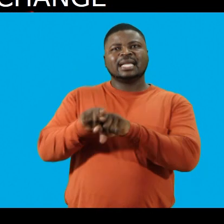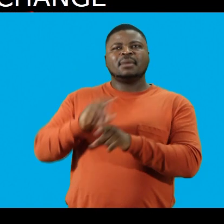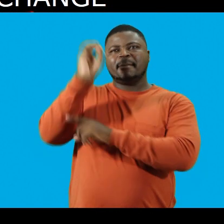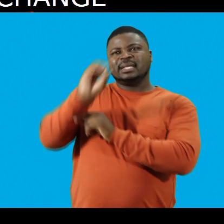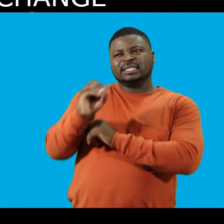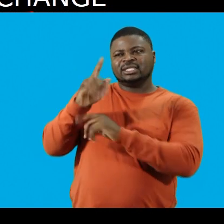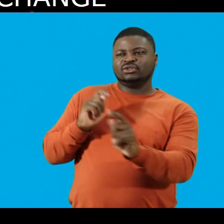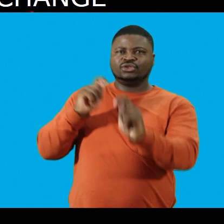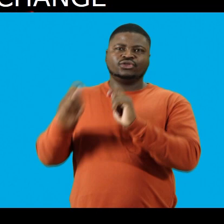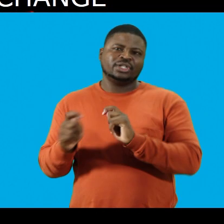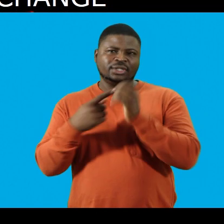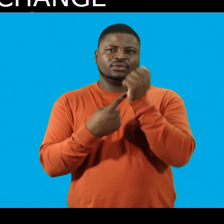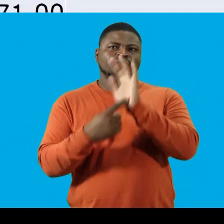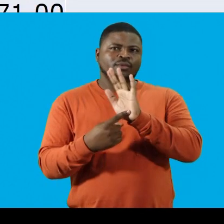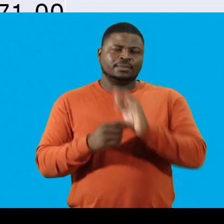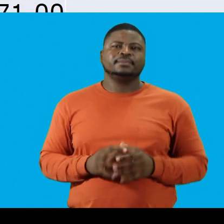percentage change.